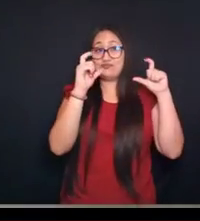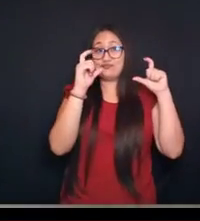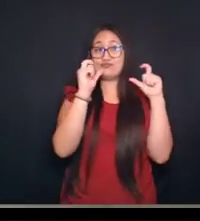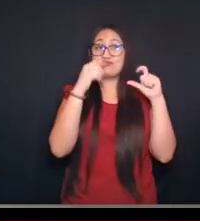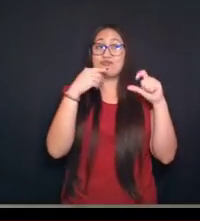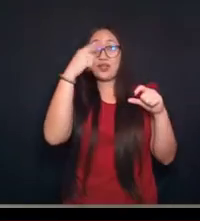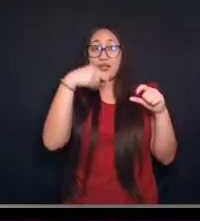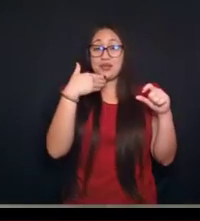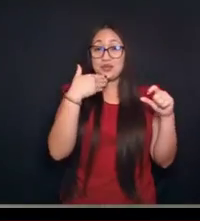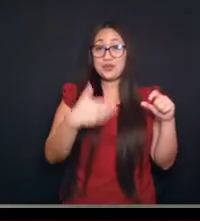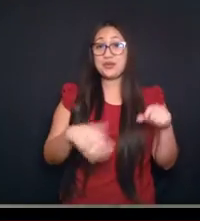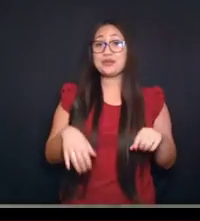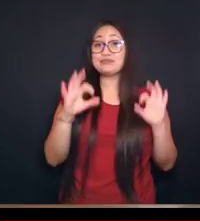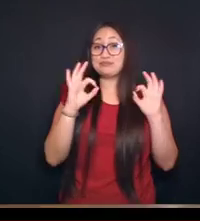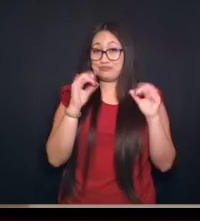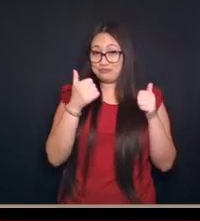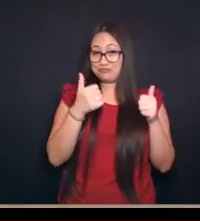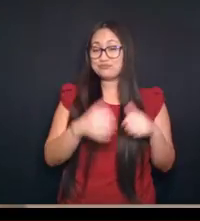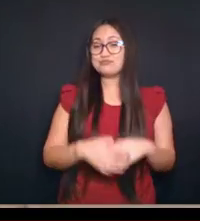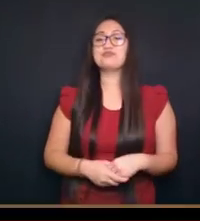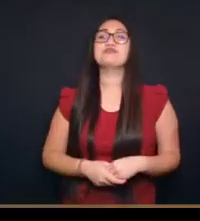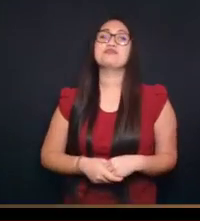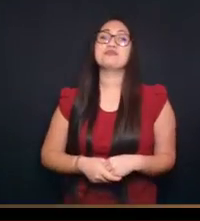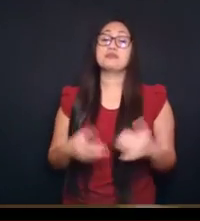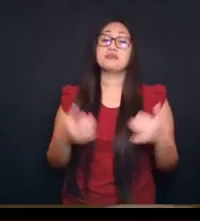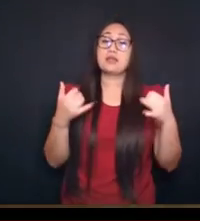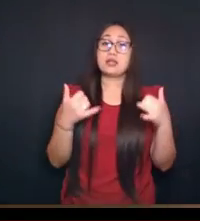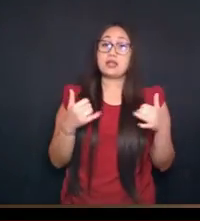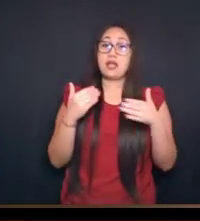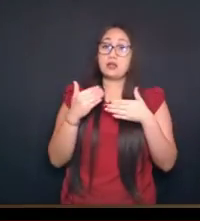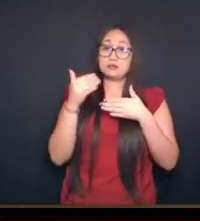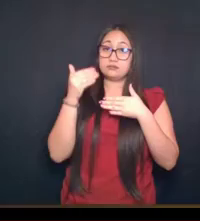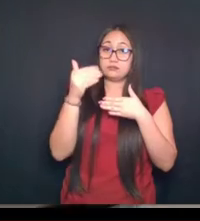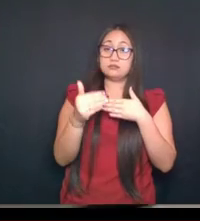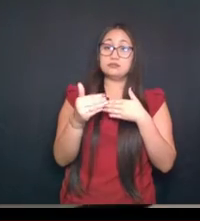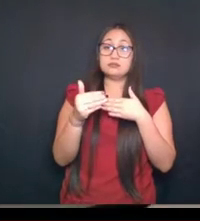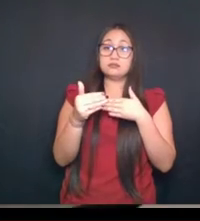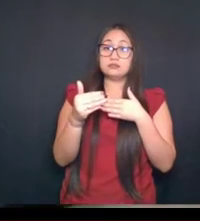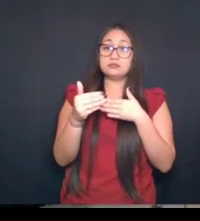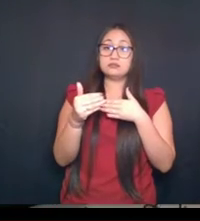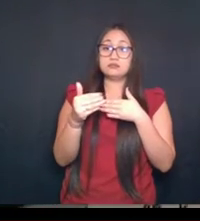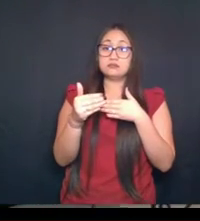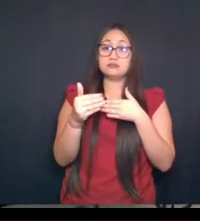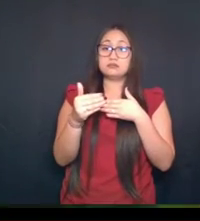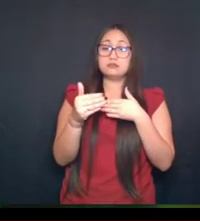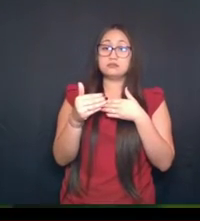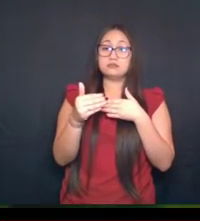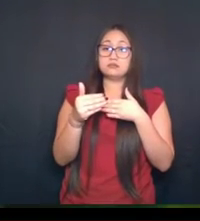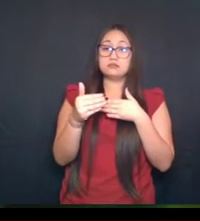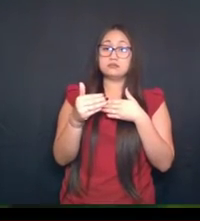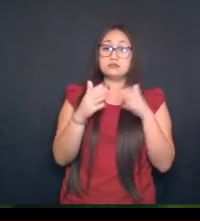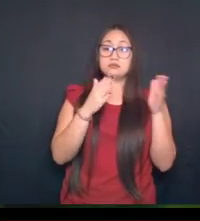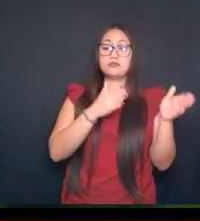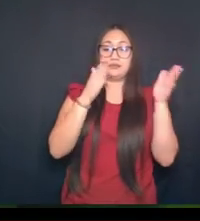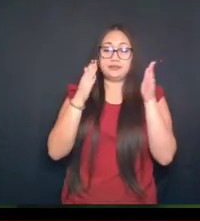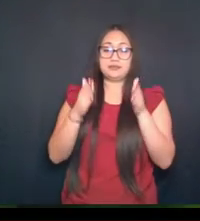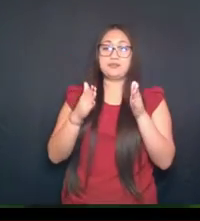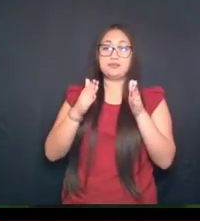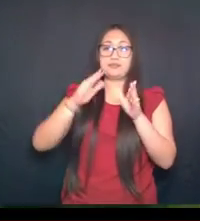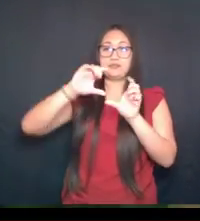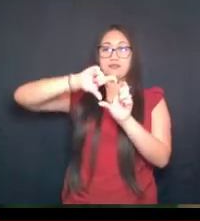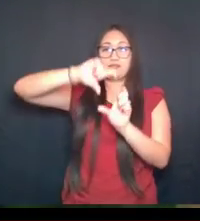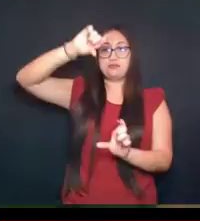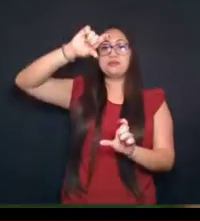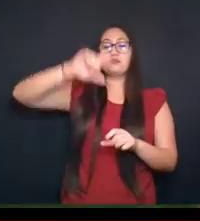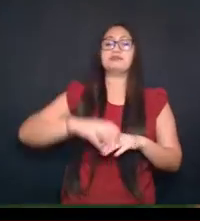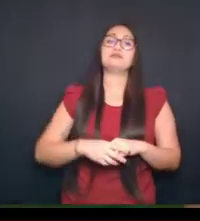Looking good. Great job. Now we are moving to the center column. The next question is,